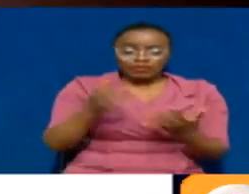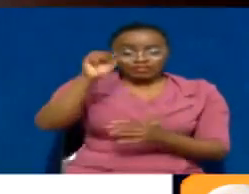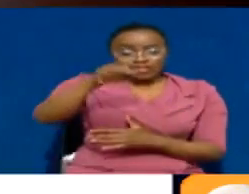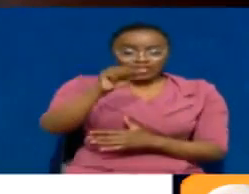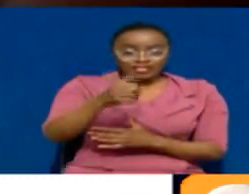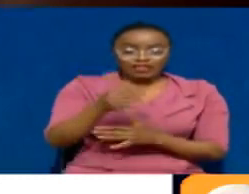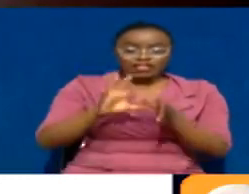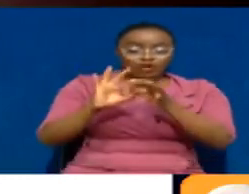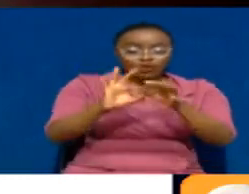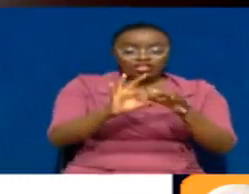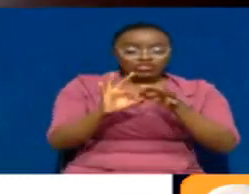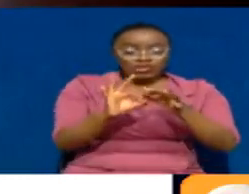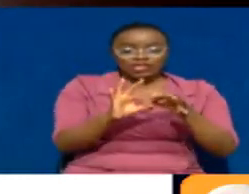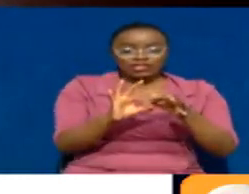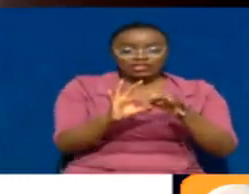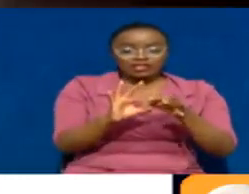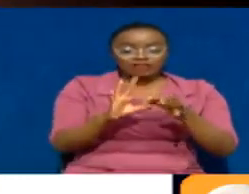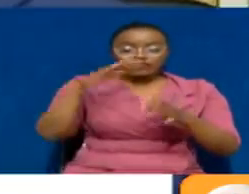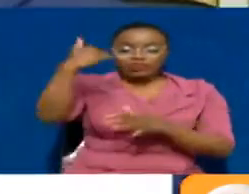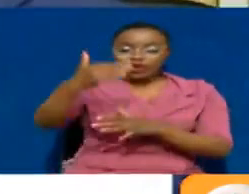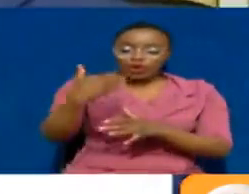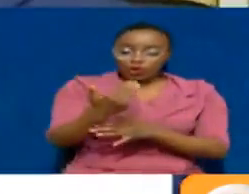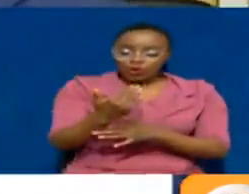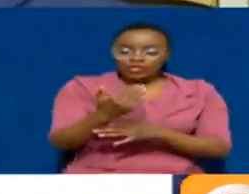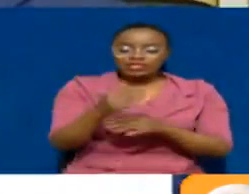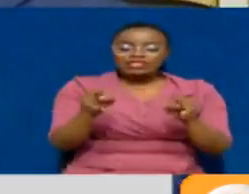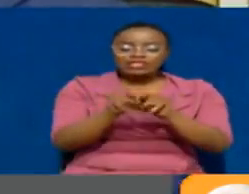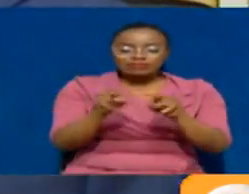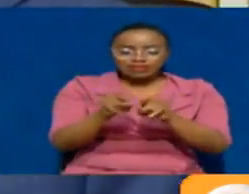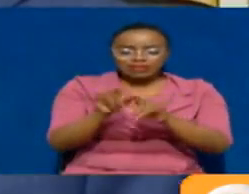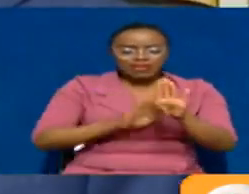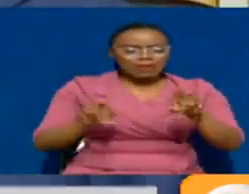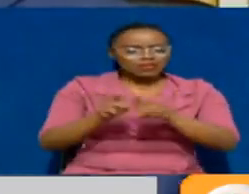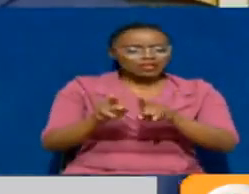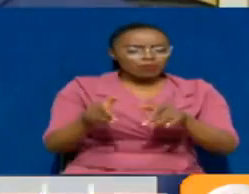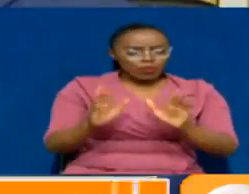Yes, coalitions always behave in the same way.